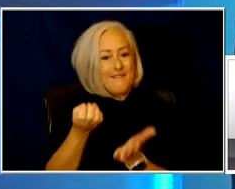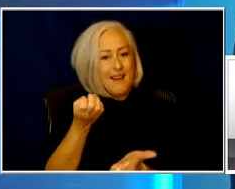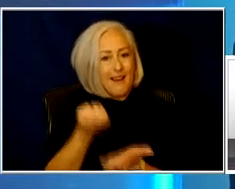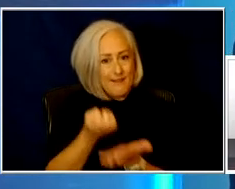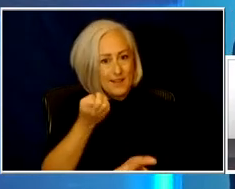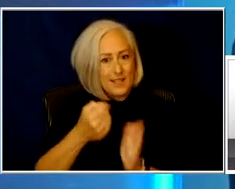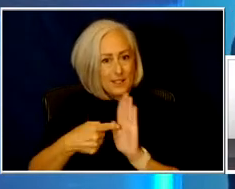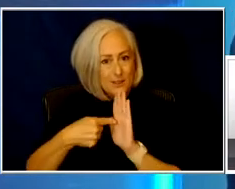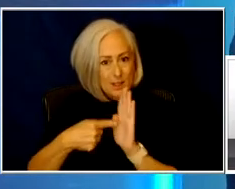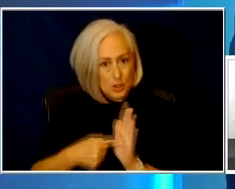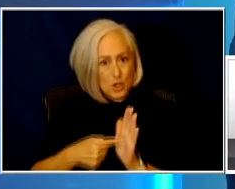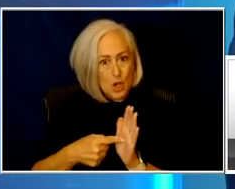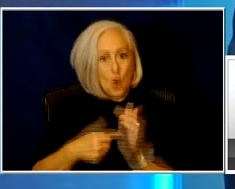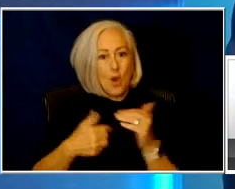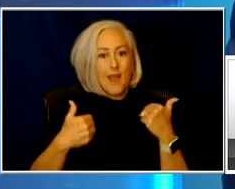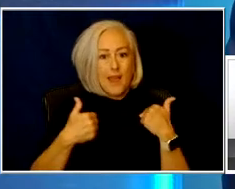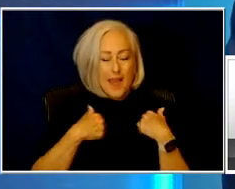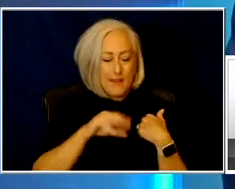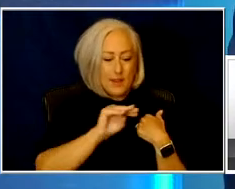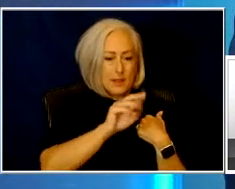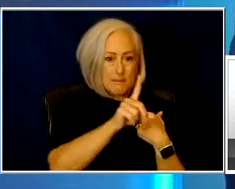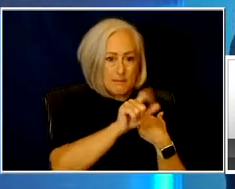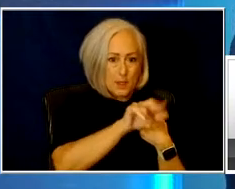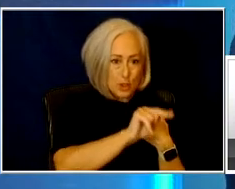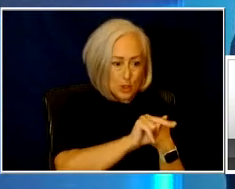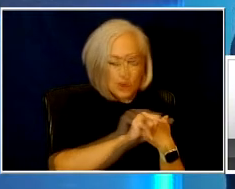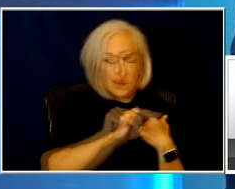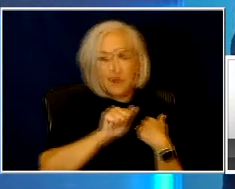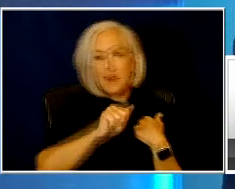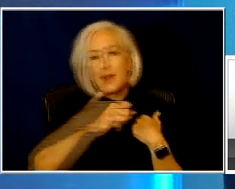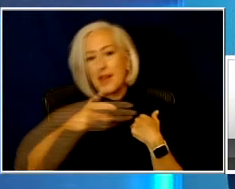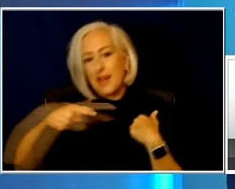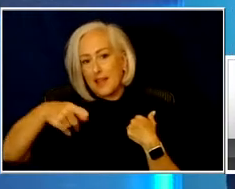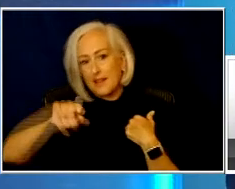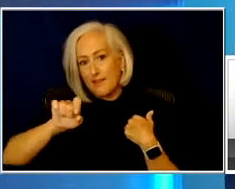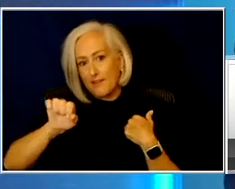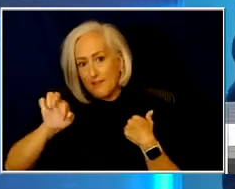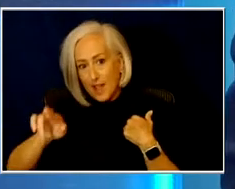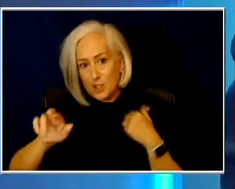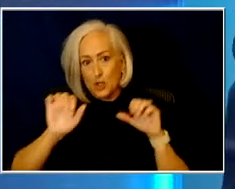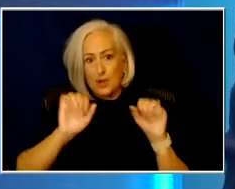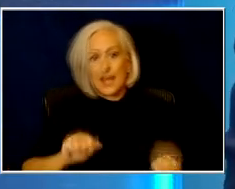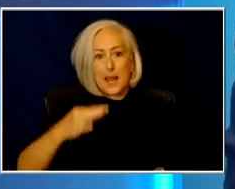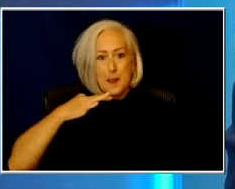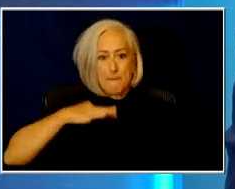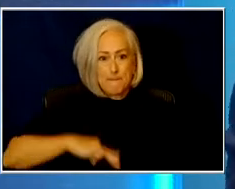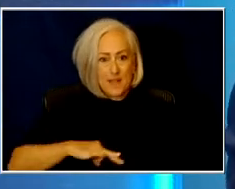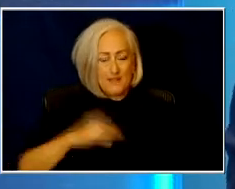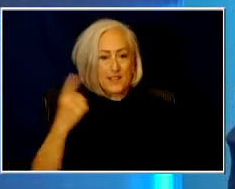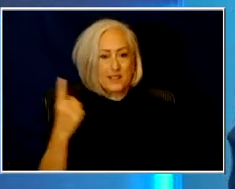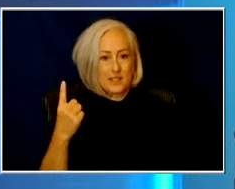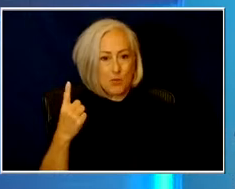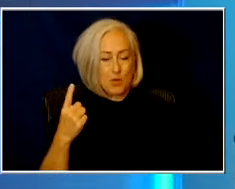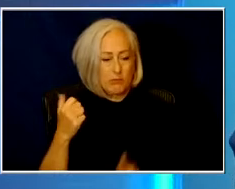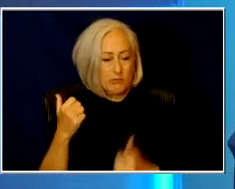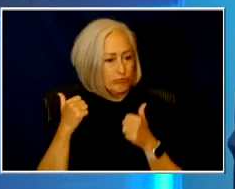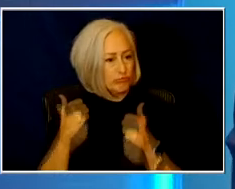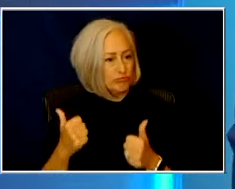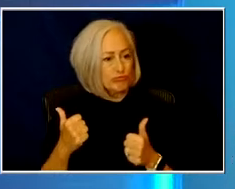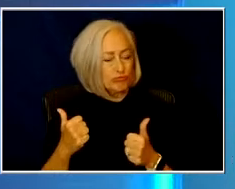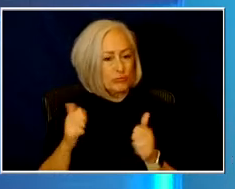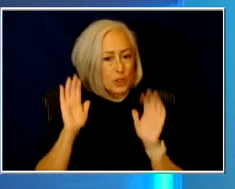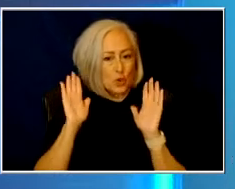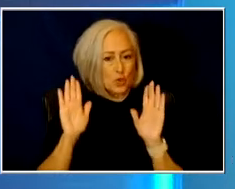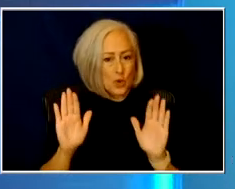murderer and Pfizer can have a little bit of a benefit for you that's great my my